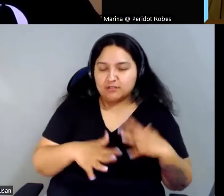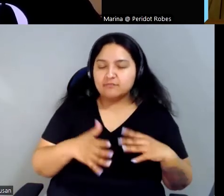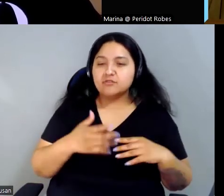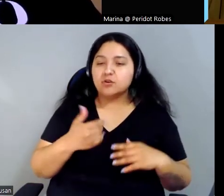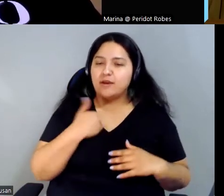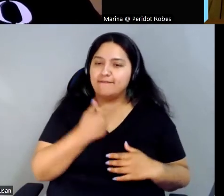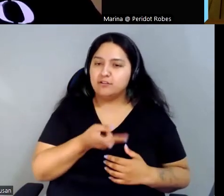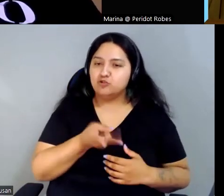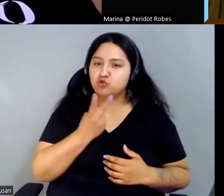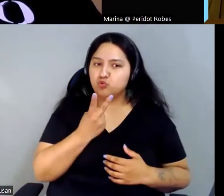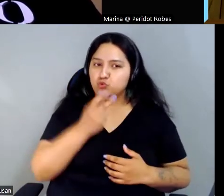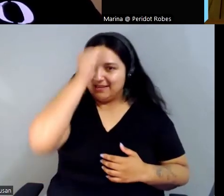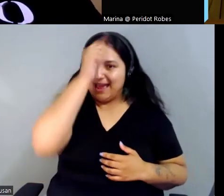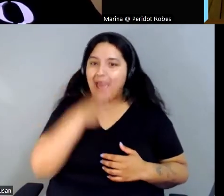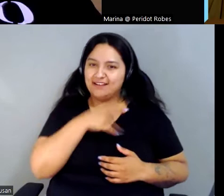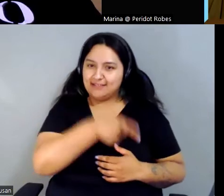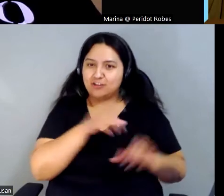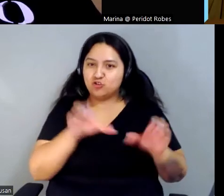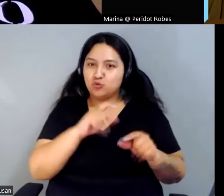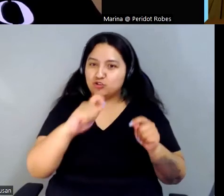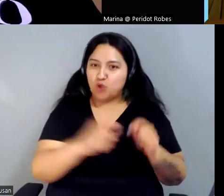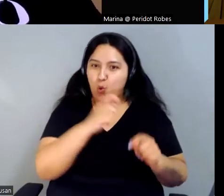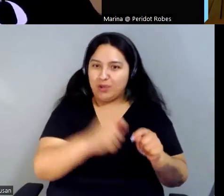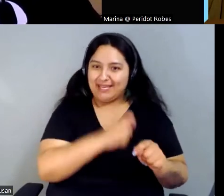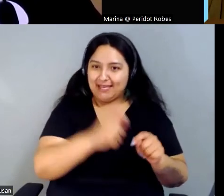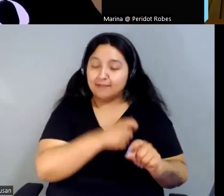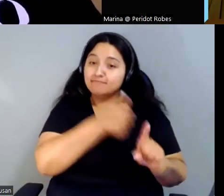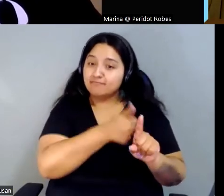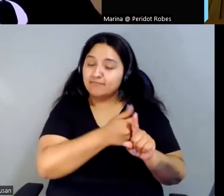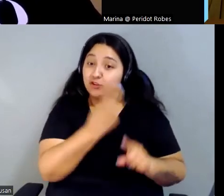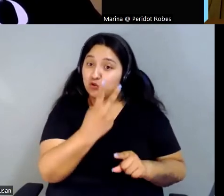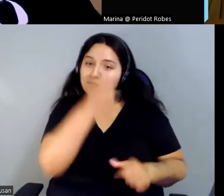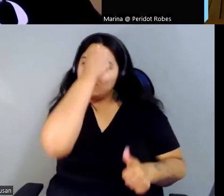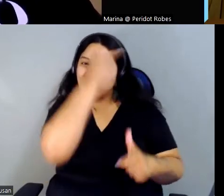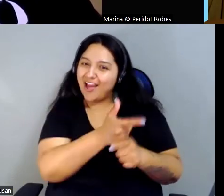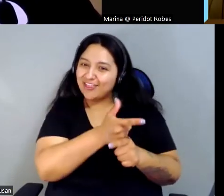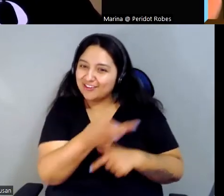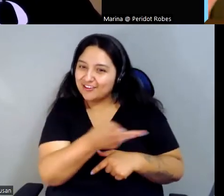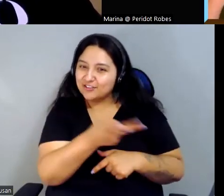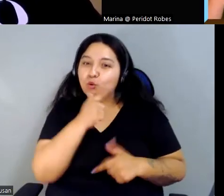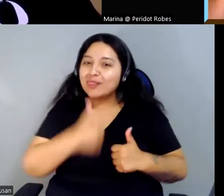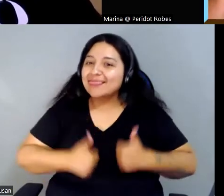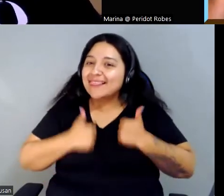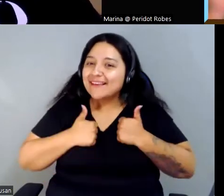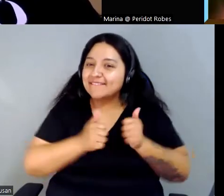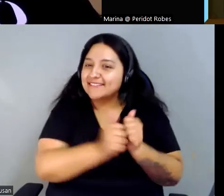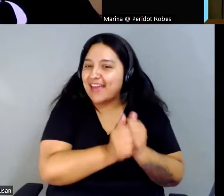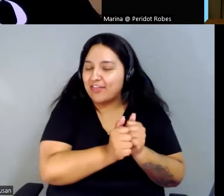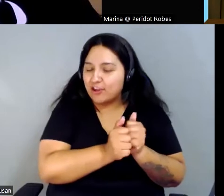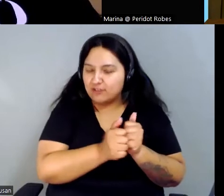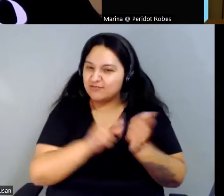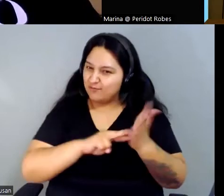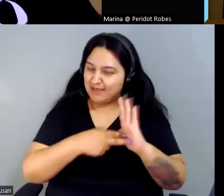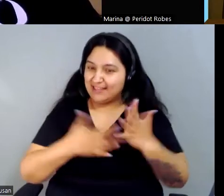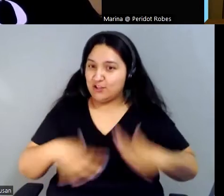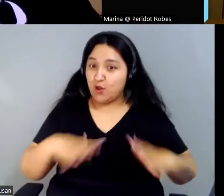that are doing our sewing are brothers who live together. So they're COVID safe because they are their own bubble. But it